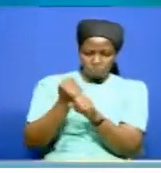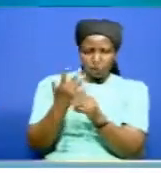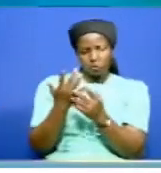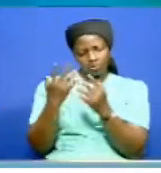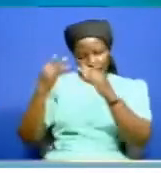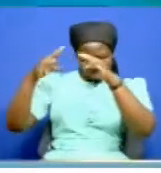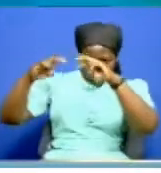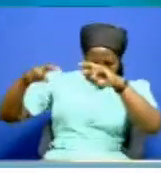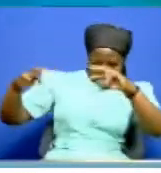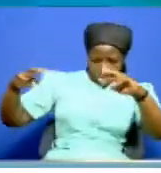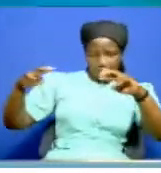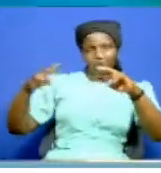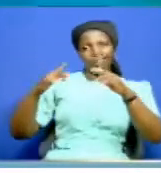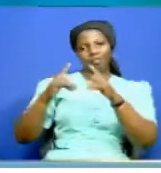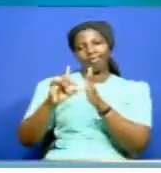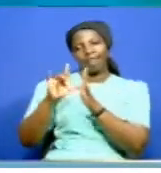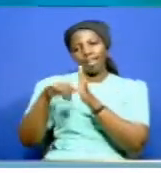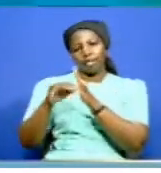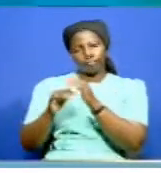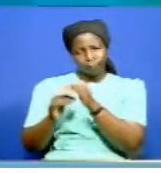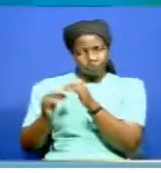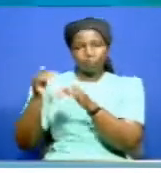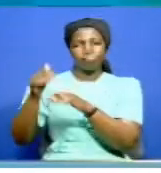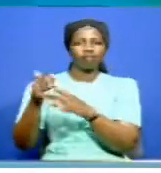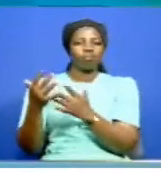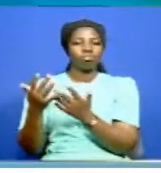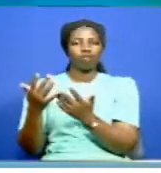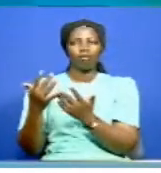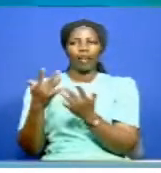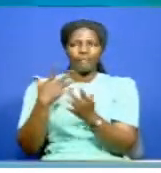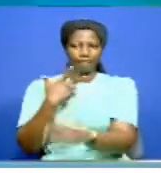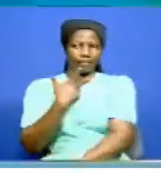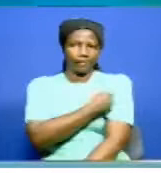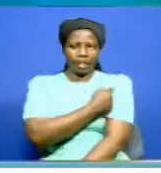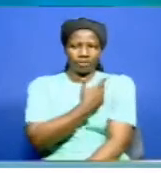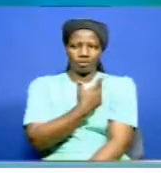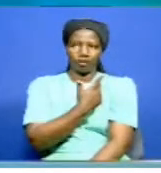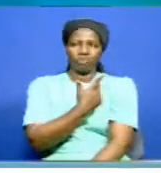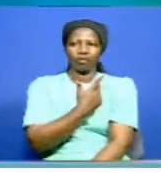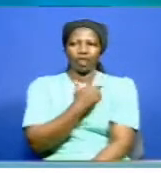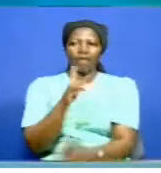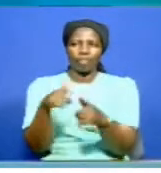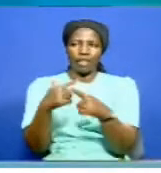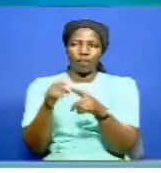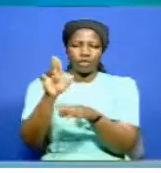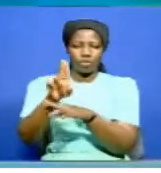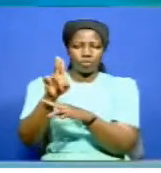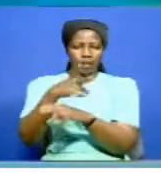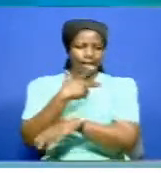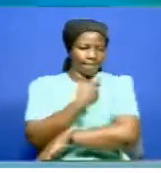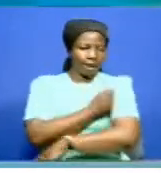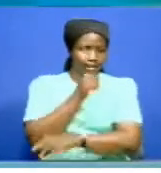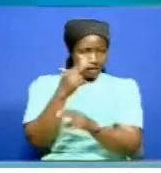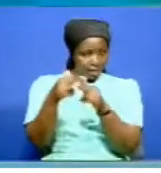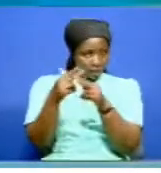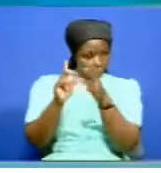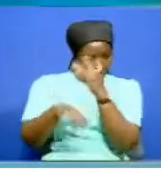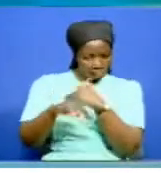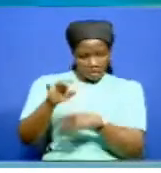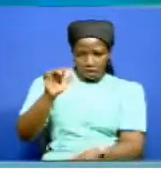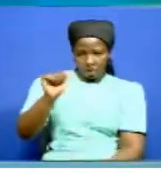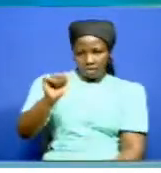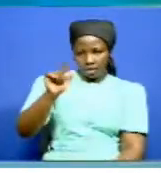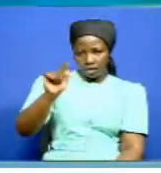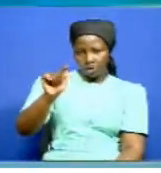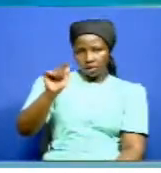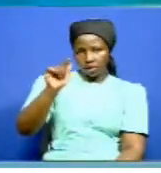vaccination. The batch number of the commodity that we're going to use, and in this case, it's going to be the AstraZeneca vaccine, will be recorded into